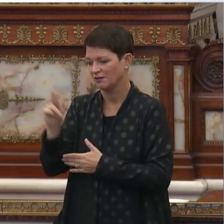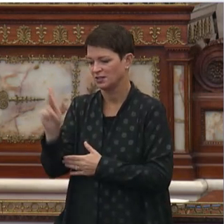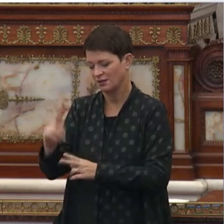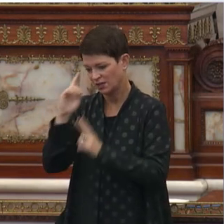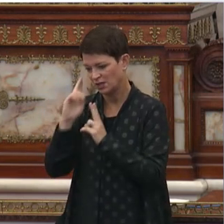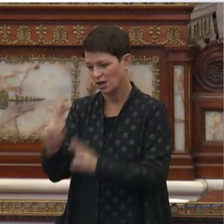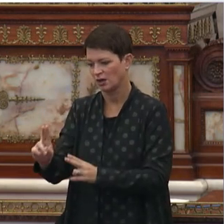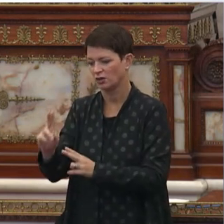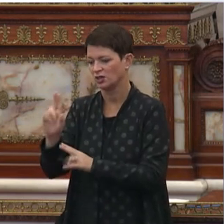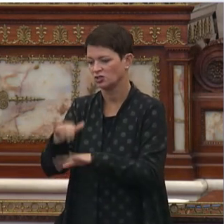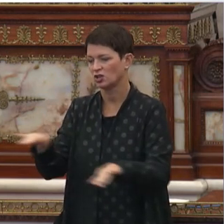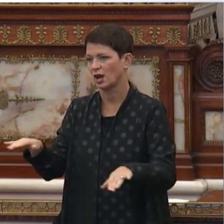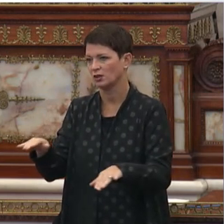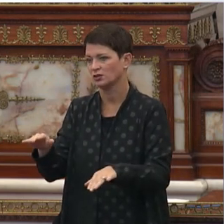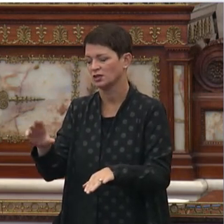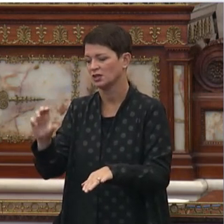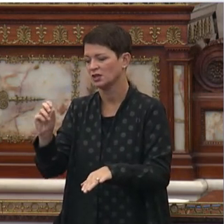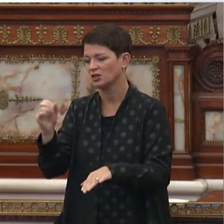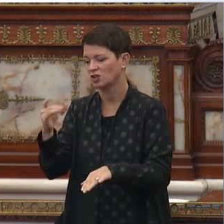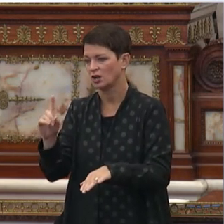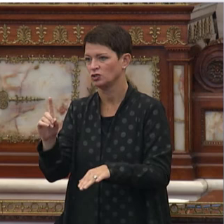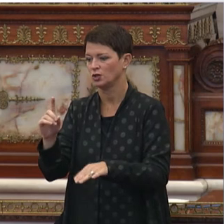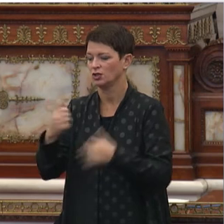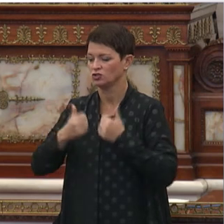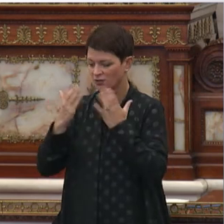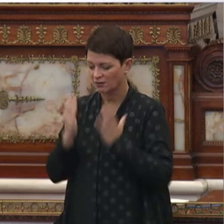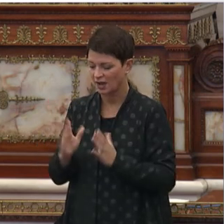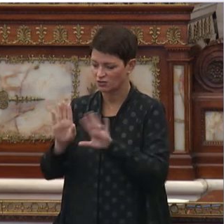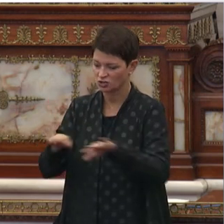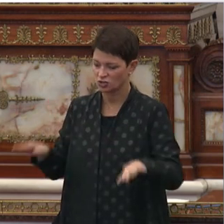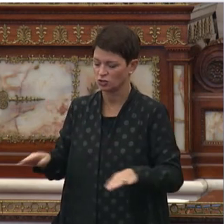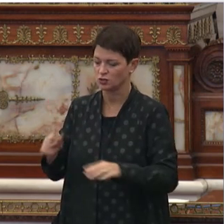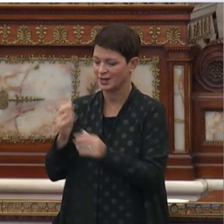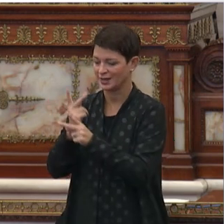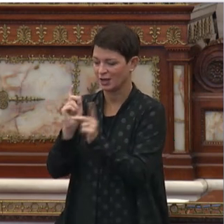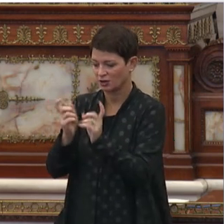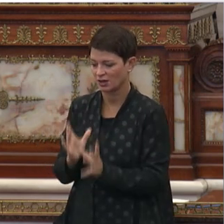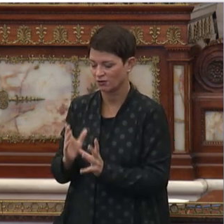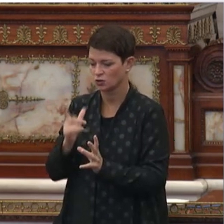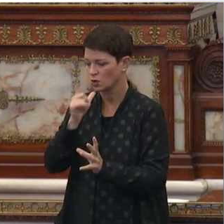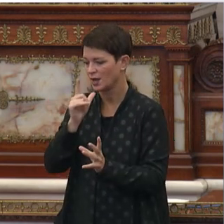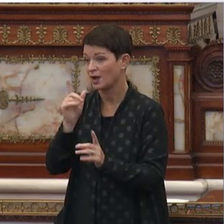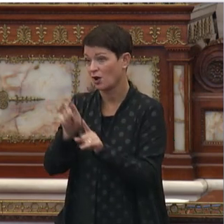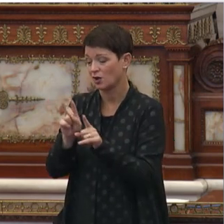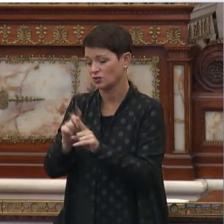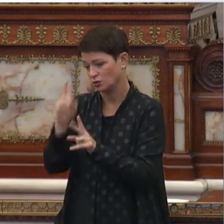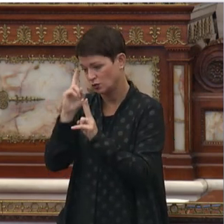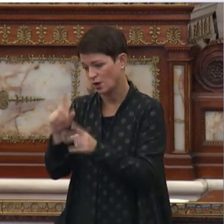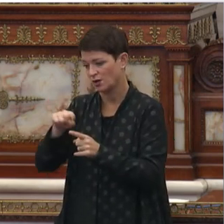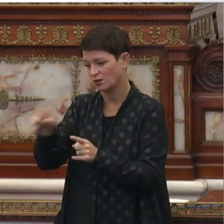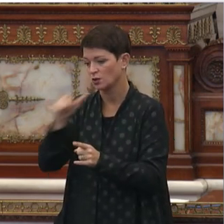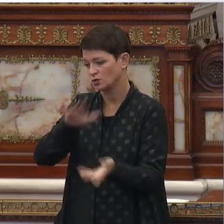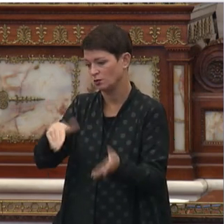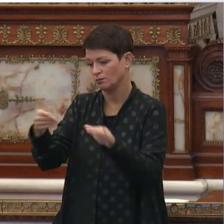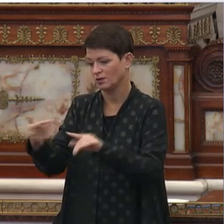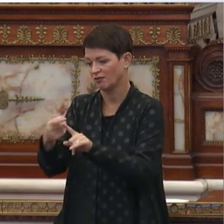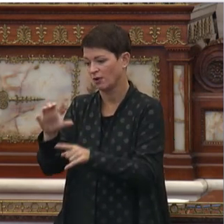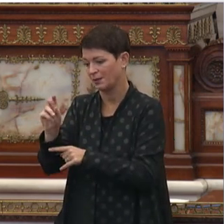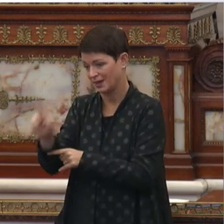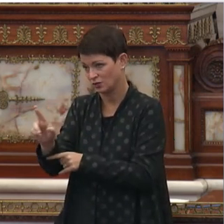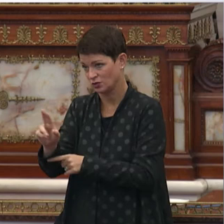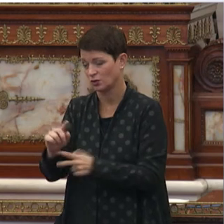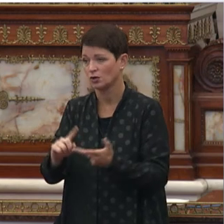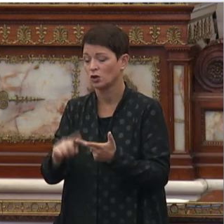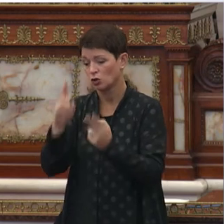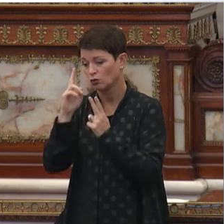of childhood cancer patients, caregivers, survivors, and those children who have succumbed to the disease. Next week's calendar. And a